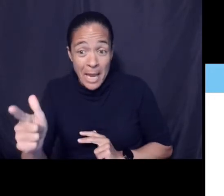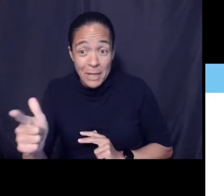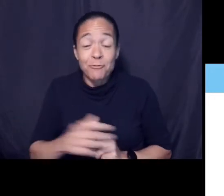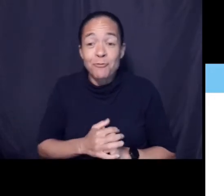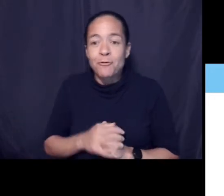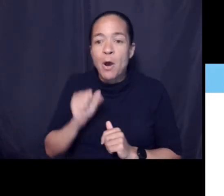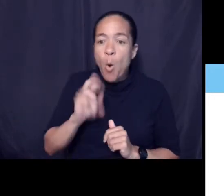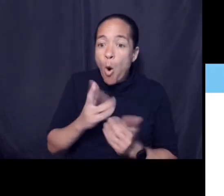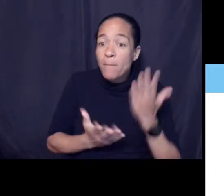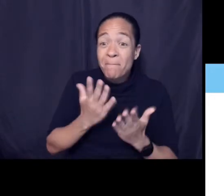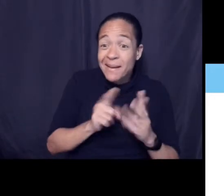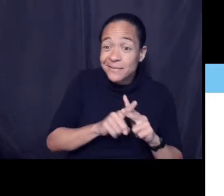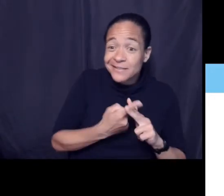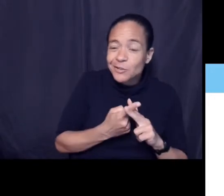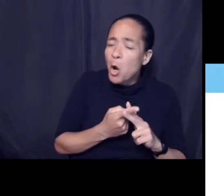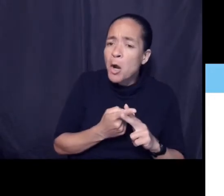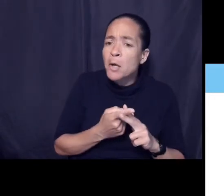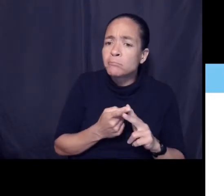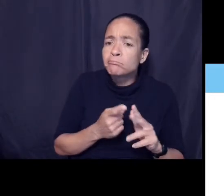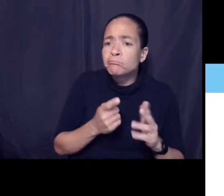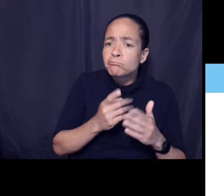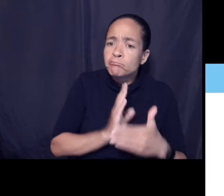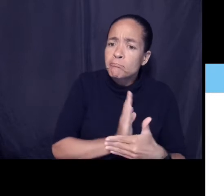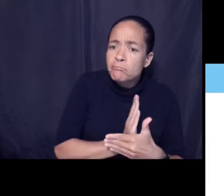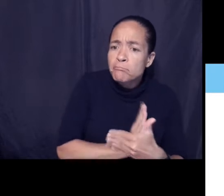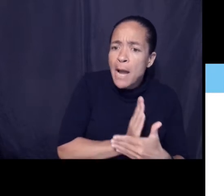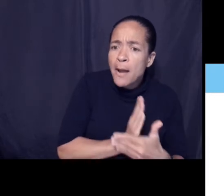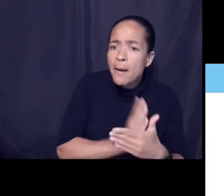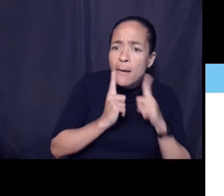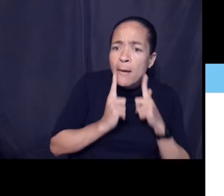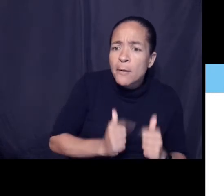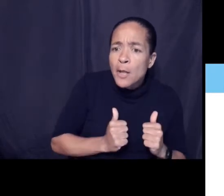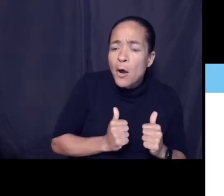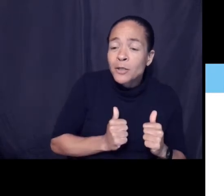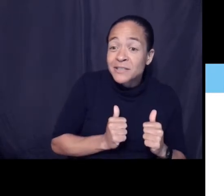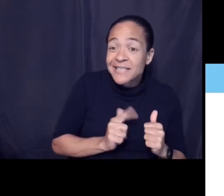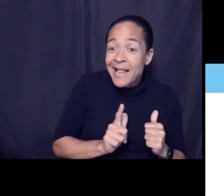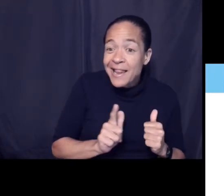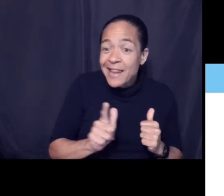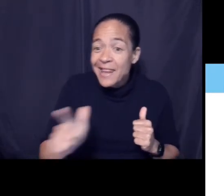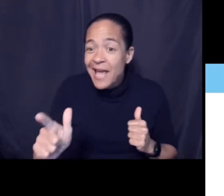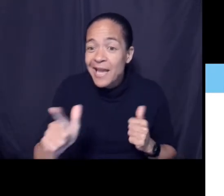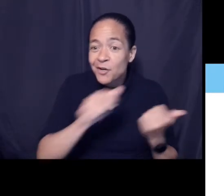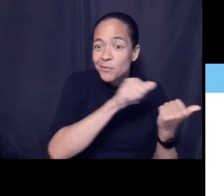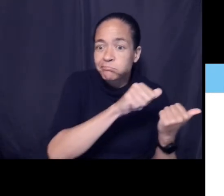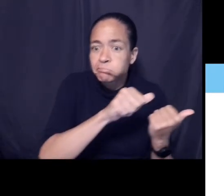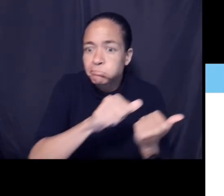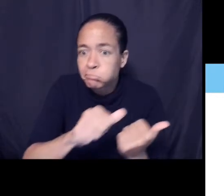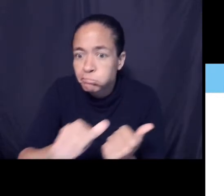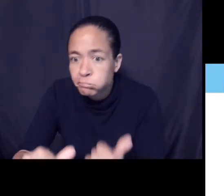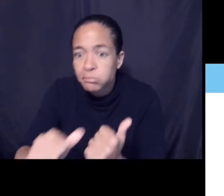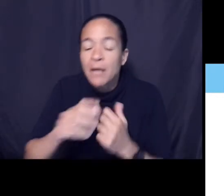So possibly start out as a mild hearing loss, and then over time, the degree of hearing loss can